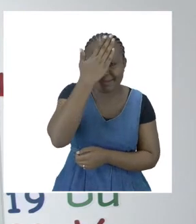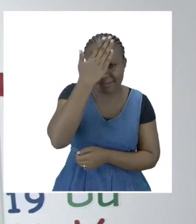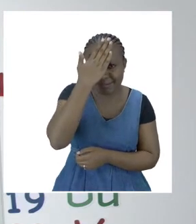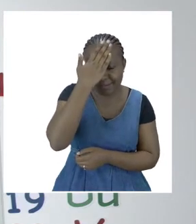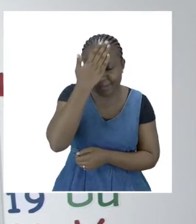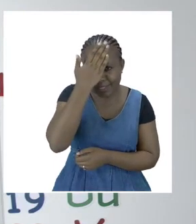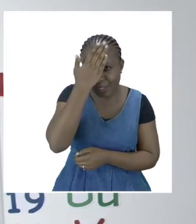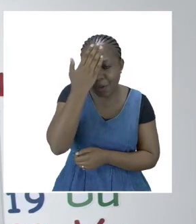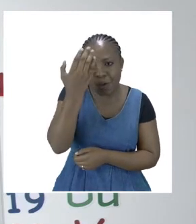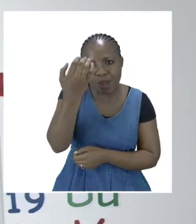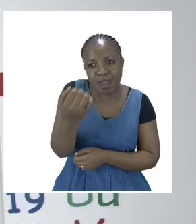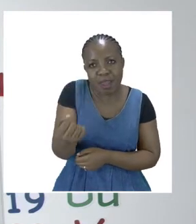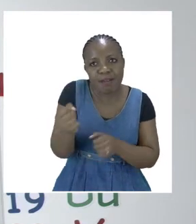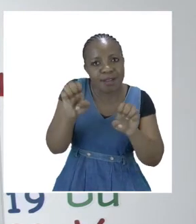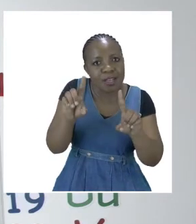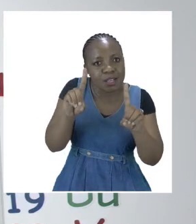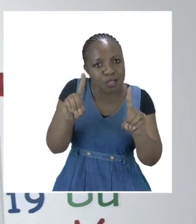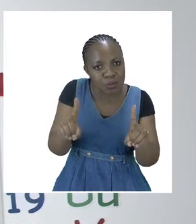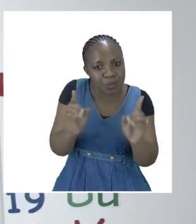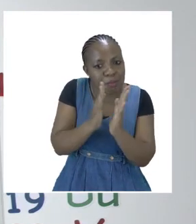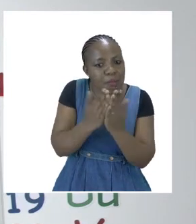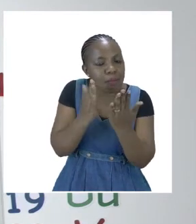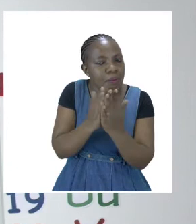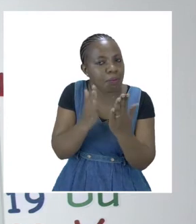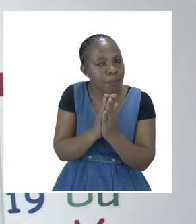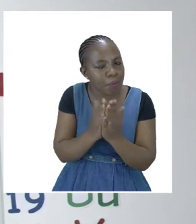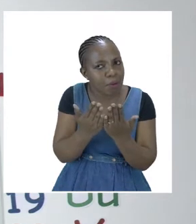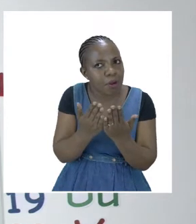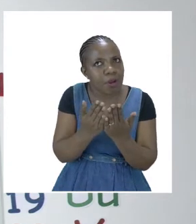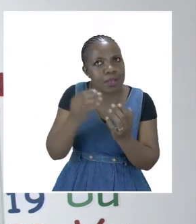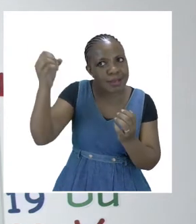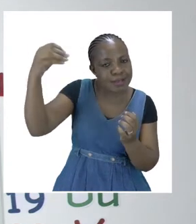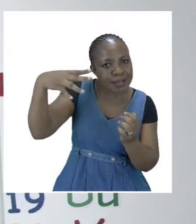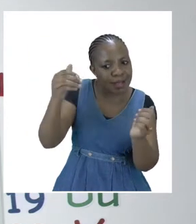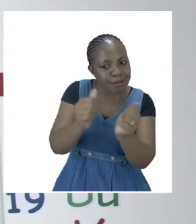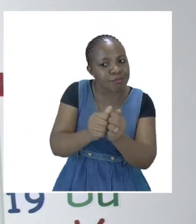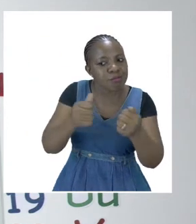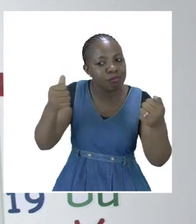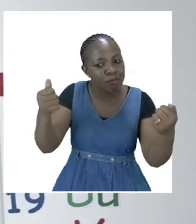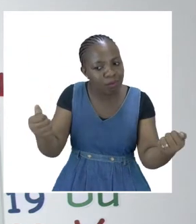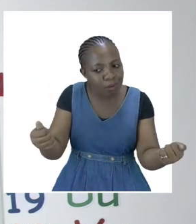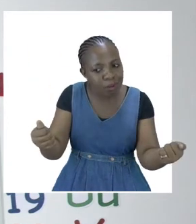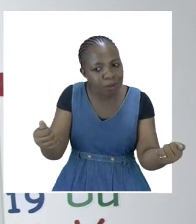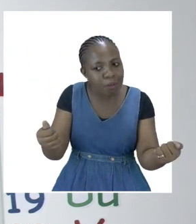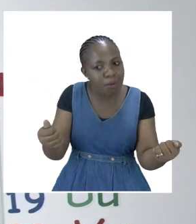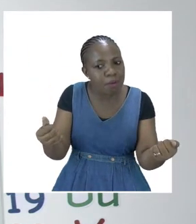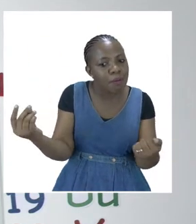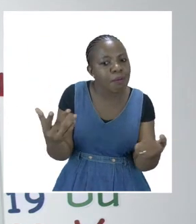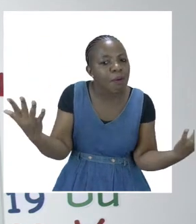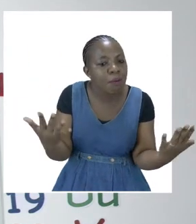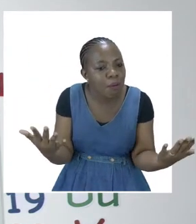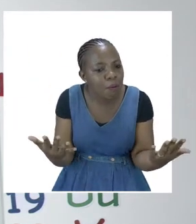booklet in our daily newspaper, street sales, or at your school every Monday